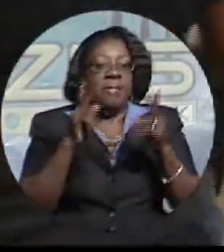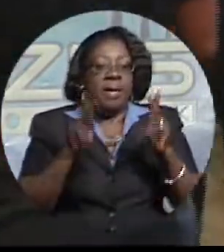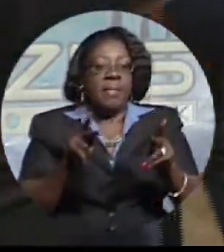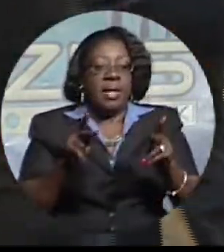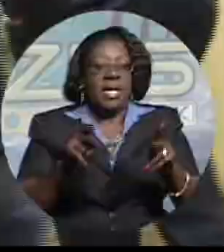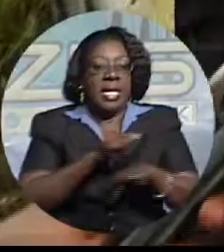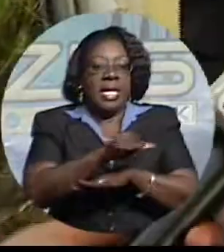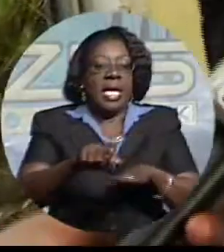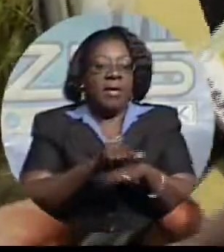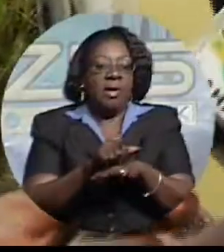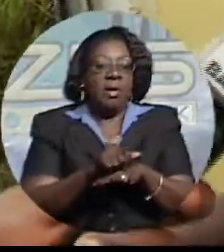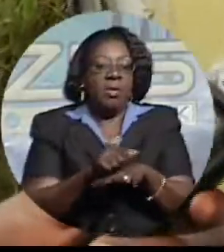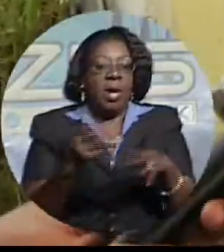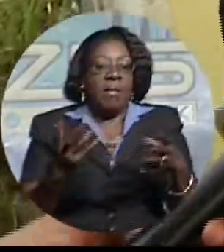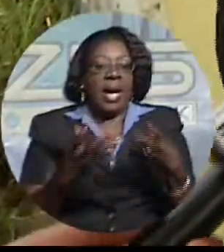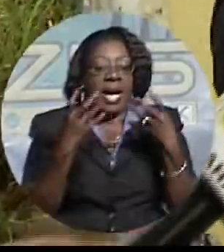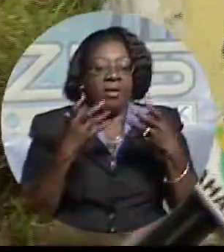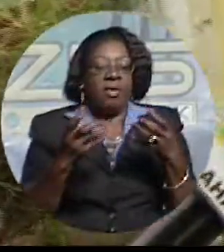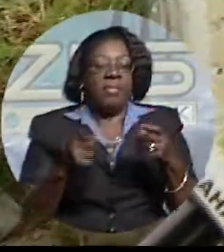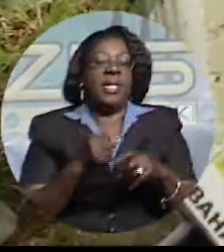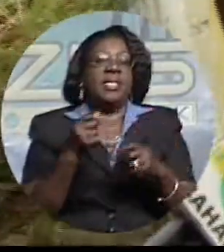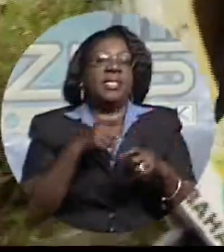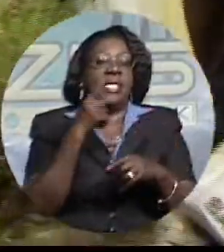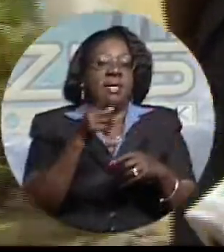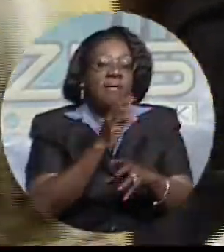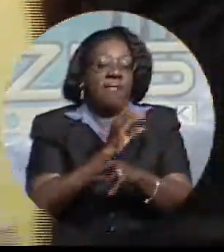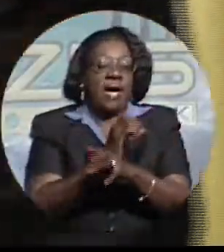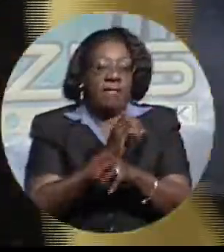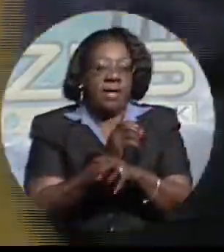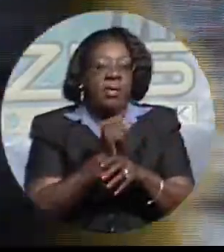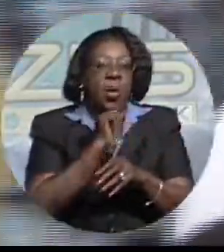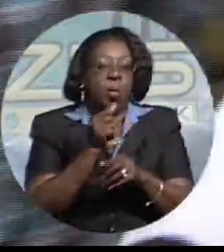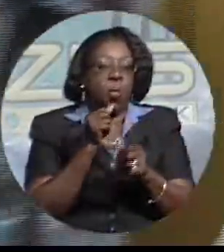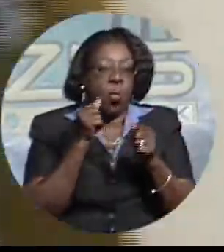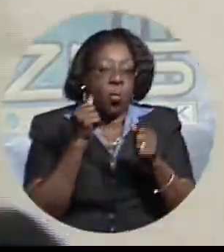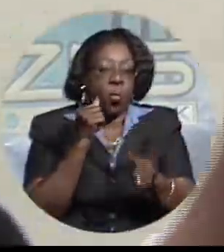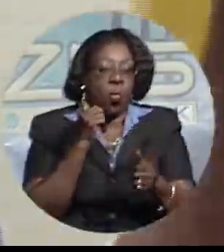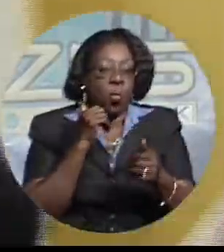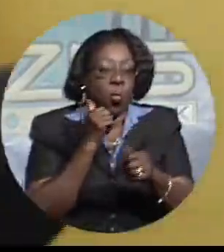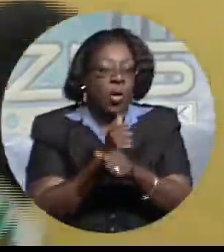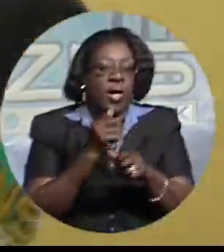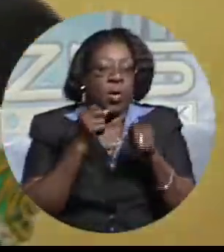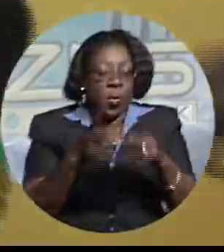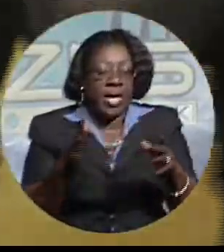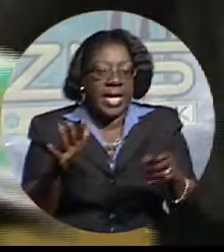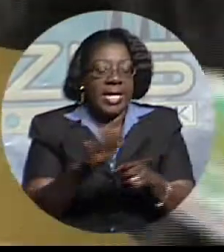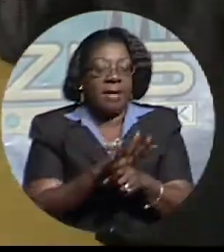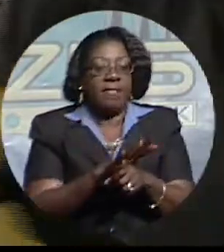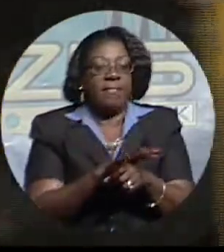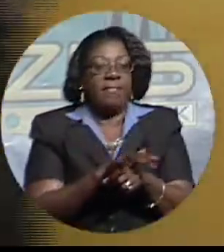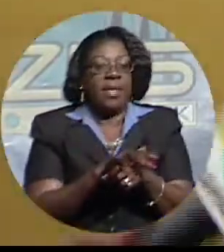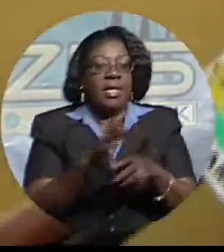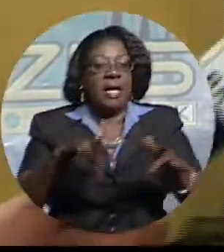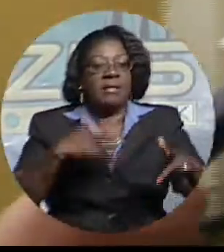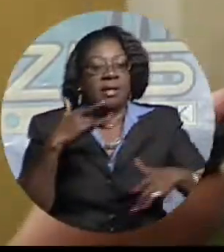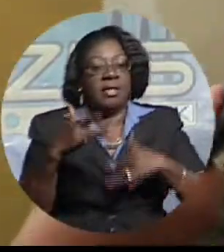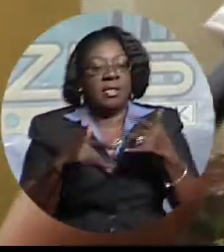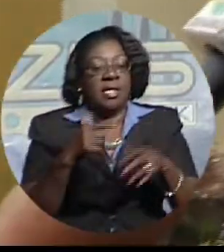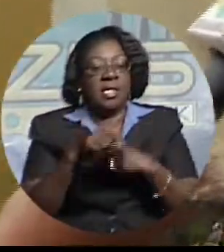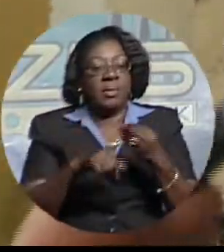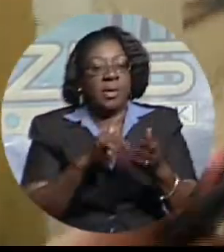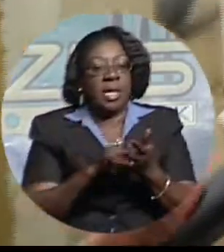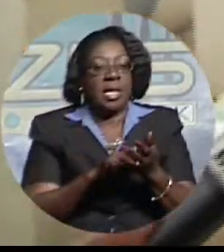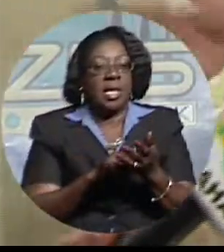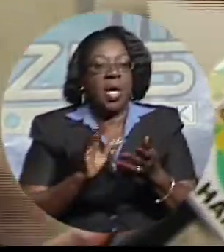acting fast enough. Why you won't help the people? Okay, it's so a fire. You know how many people we help? Y'all had concerns with them.